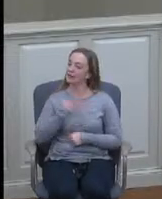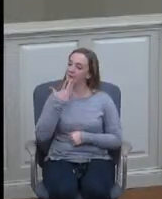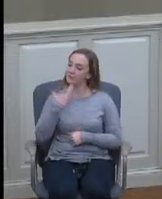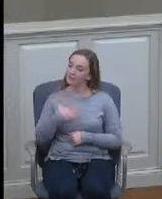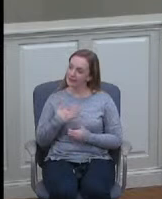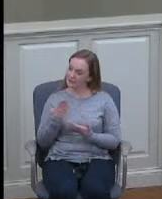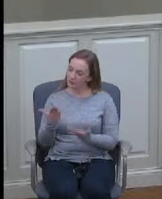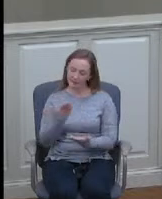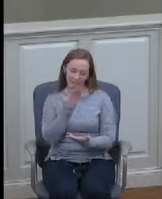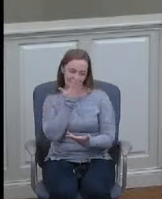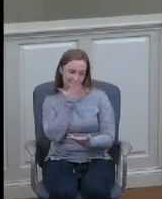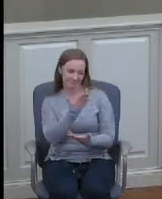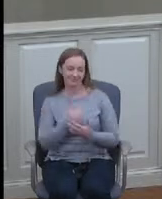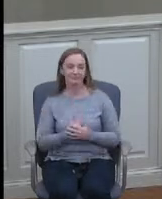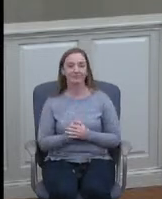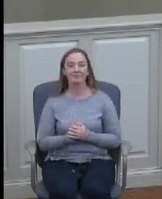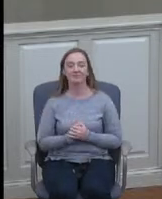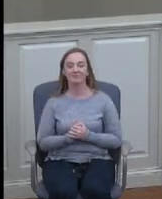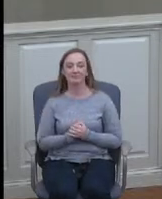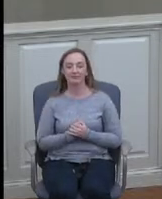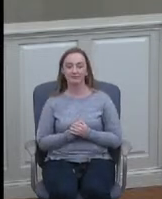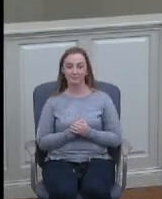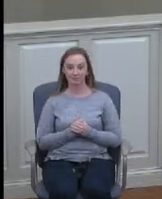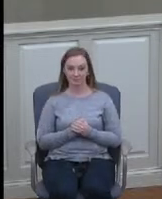you. Yeah, appreciate it.